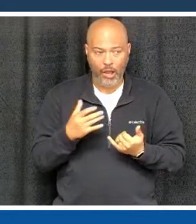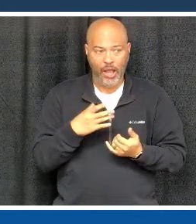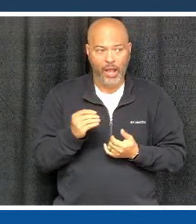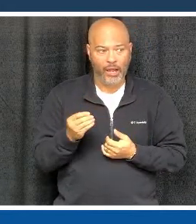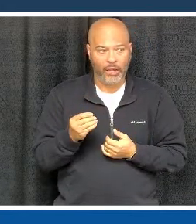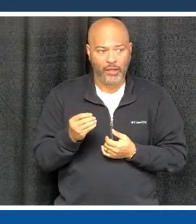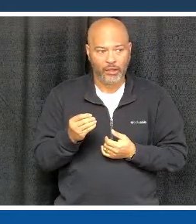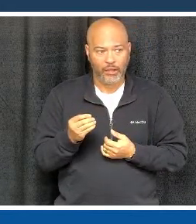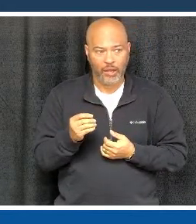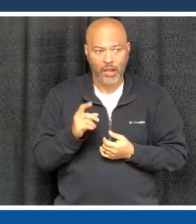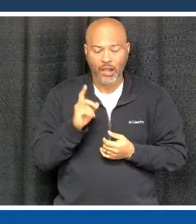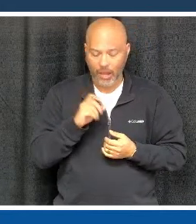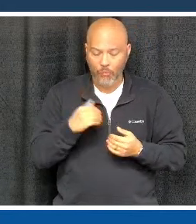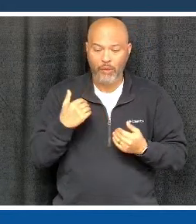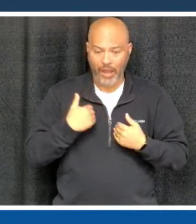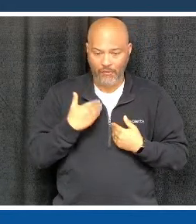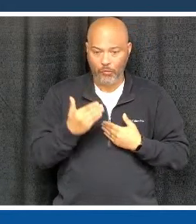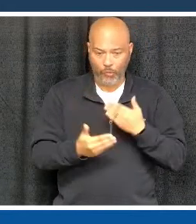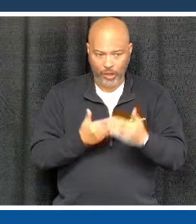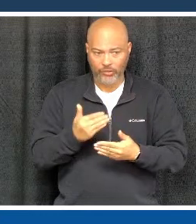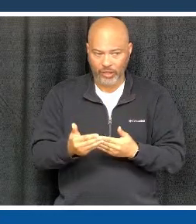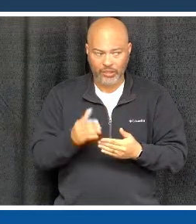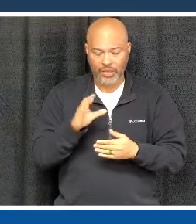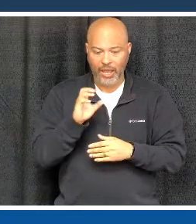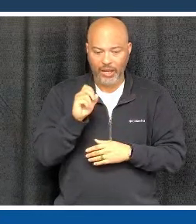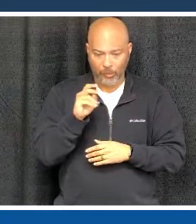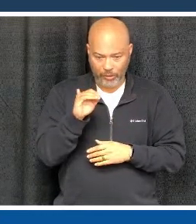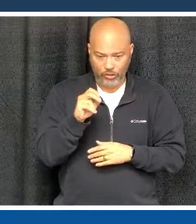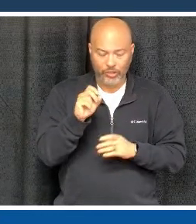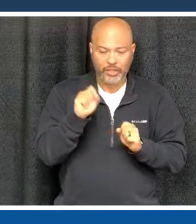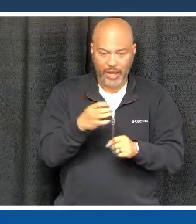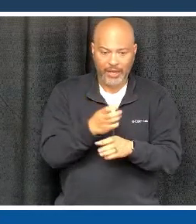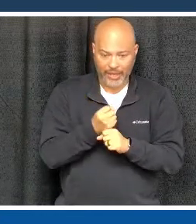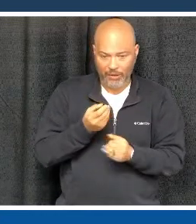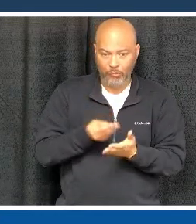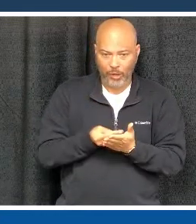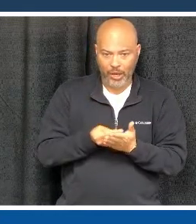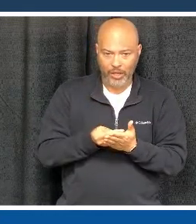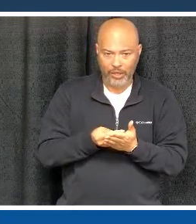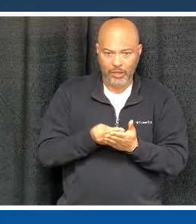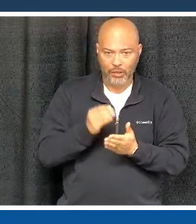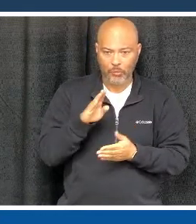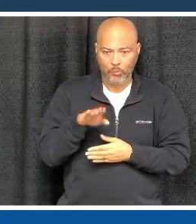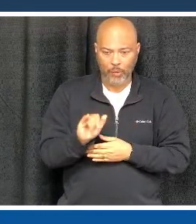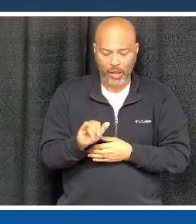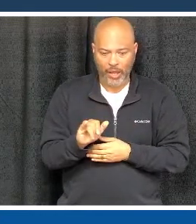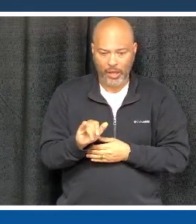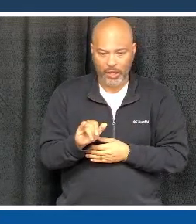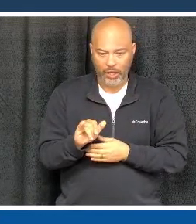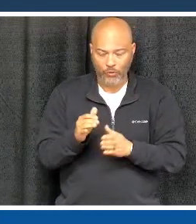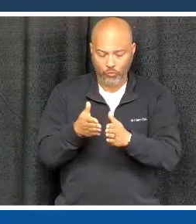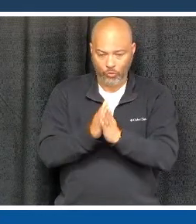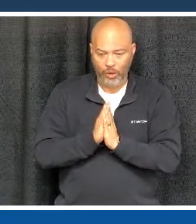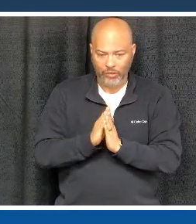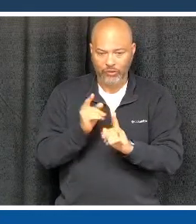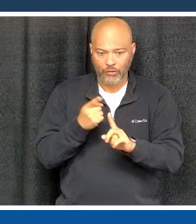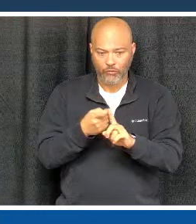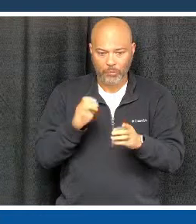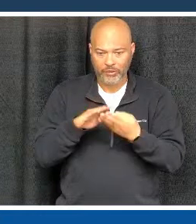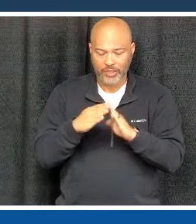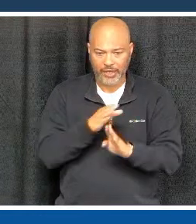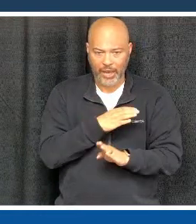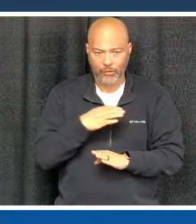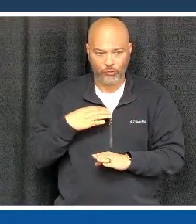And though there is a process where the Ethics Commission can receive funds by, requesting them from City